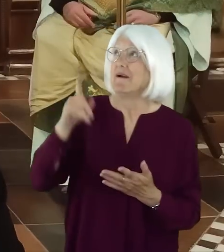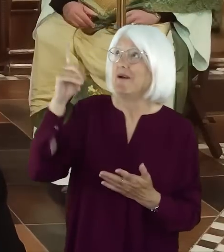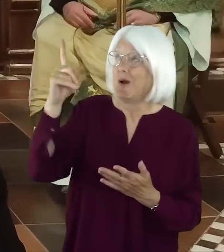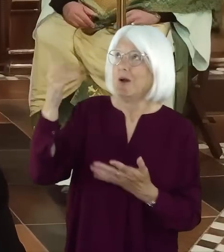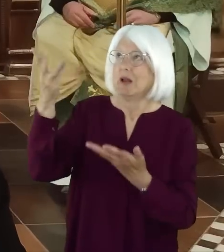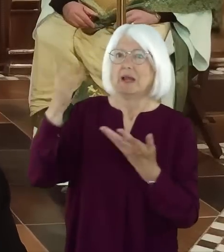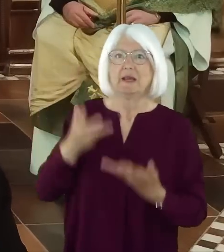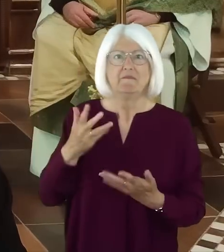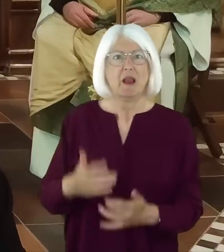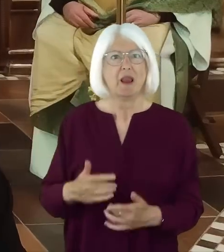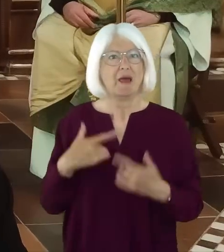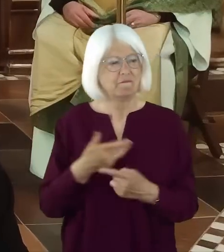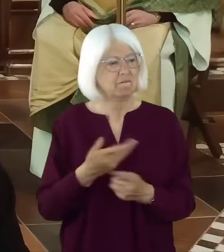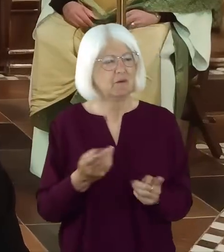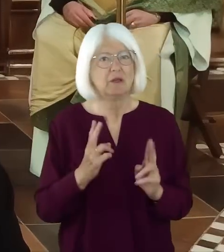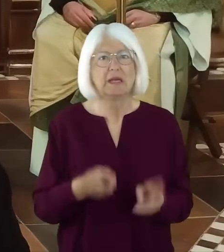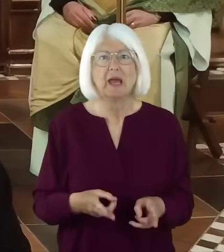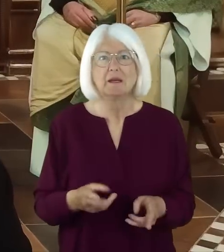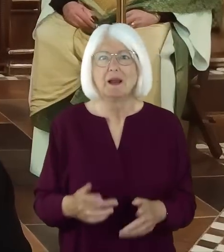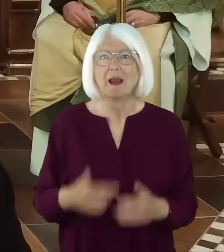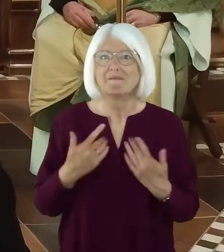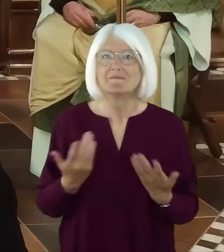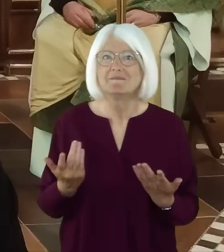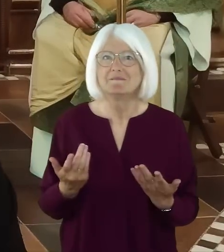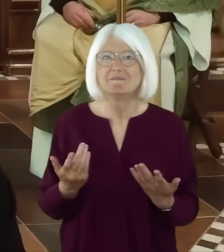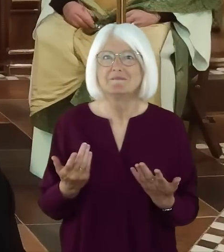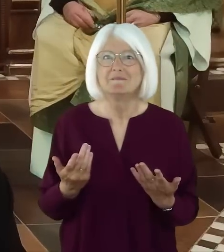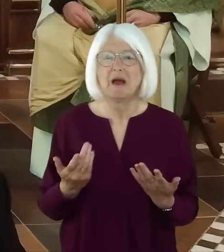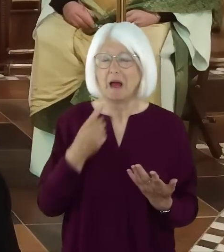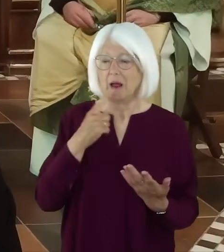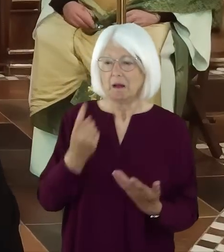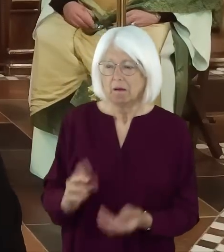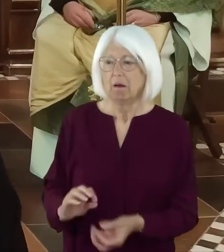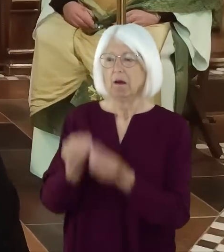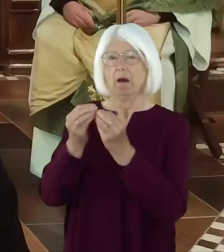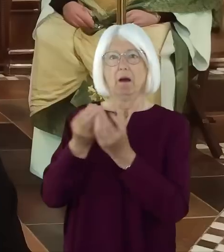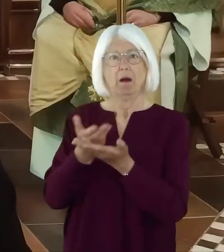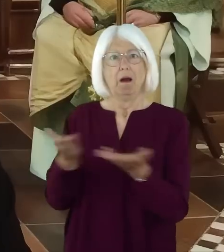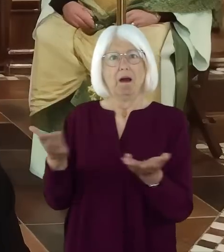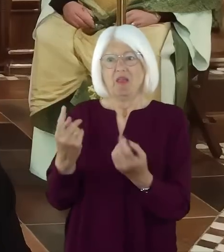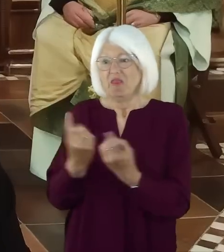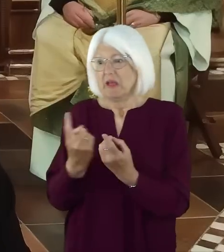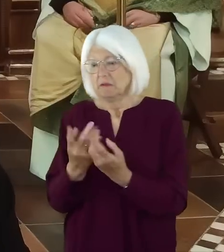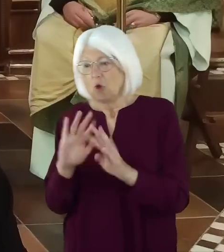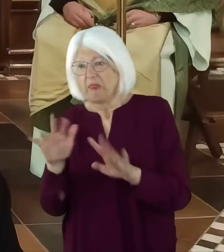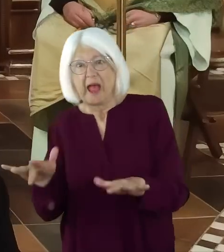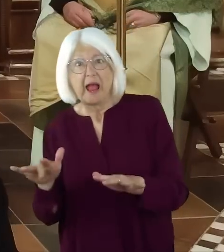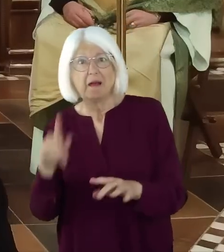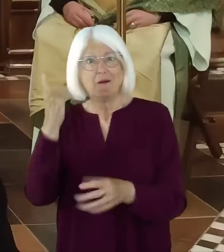gives life to the dead and calls into existence the things that do not exist.